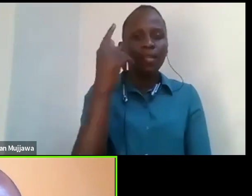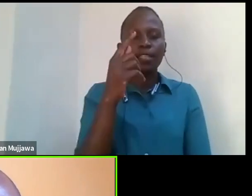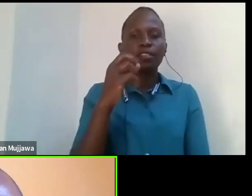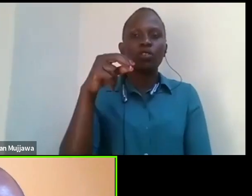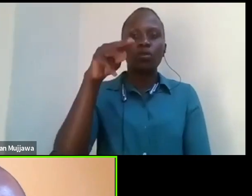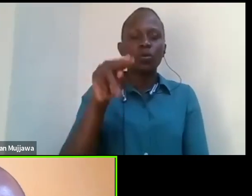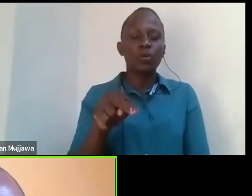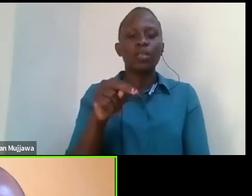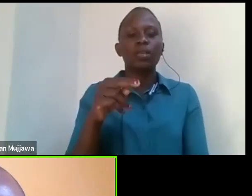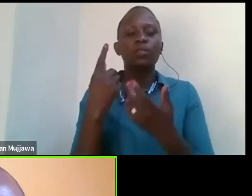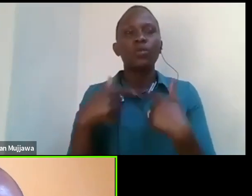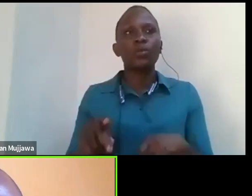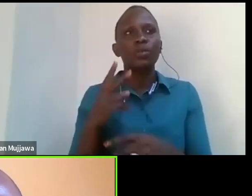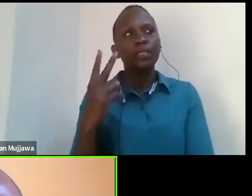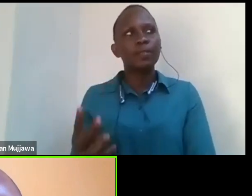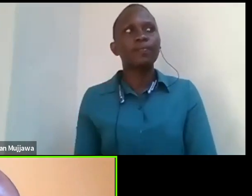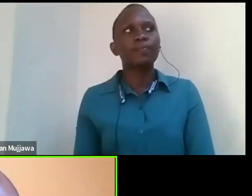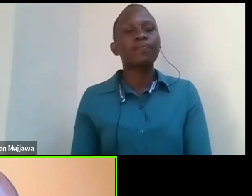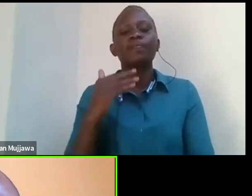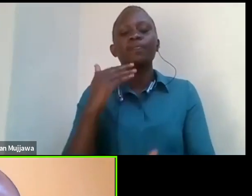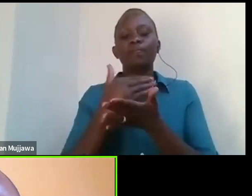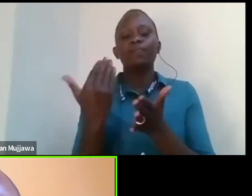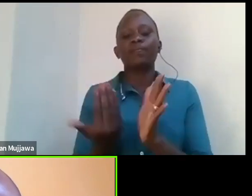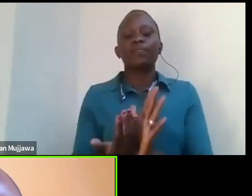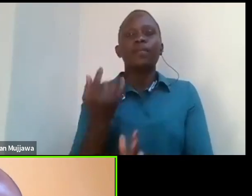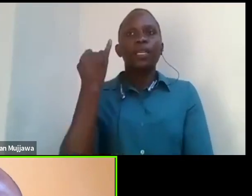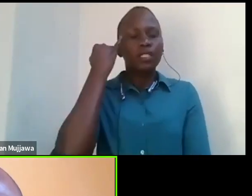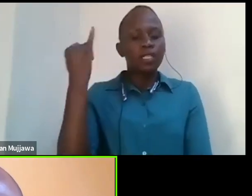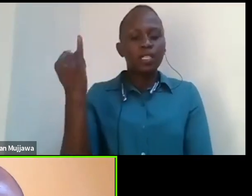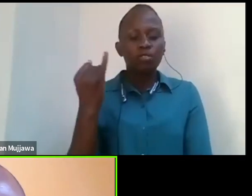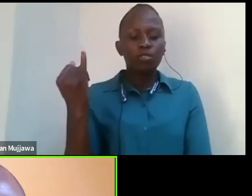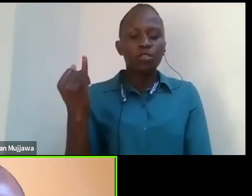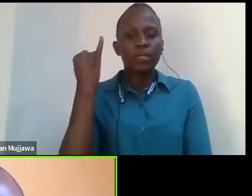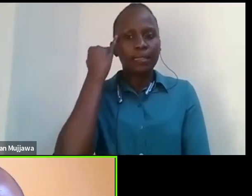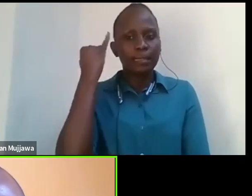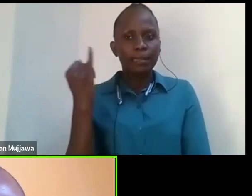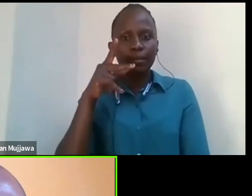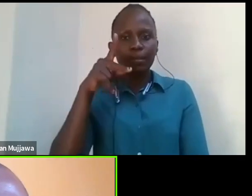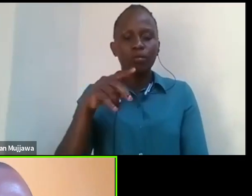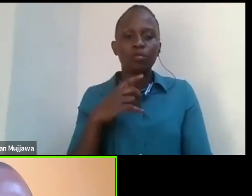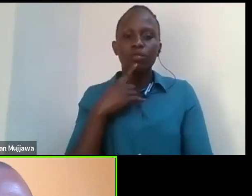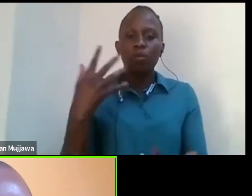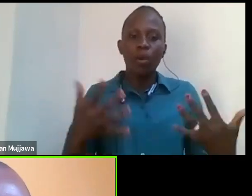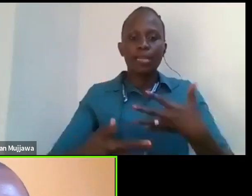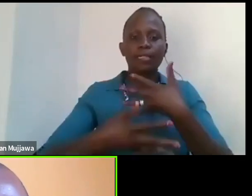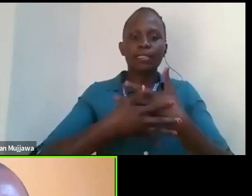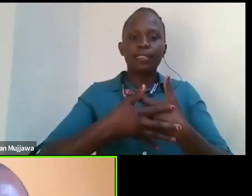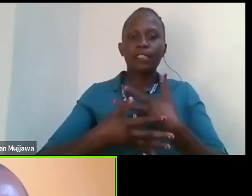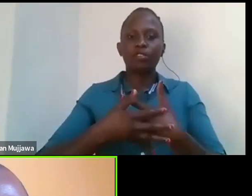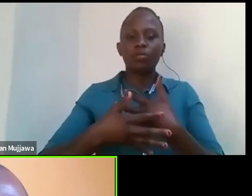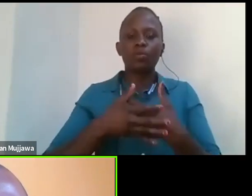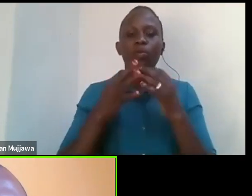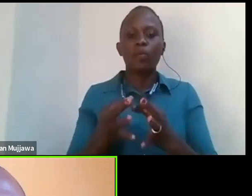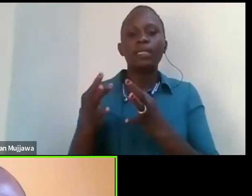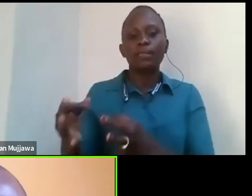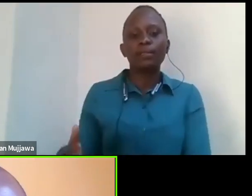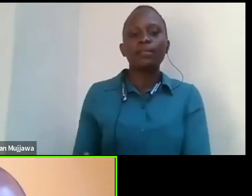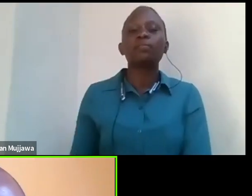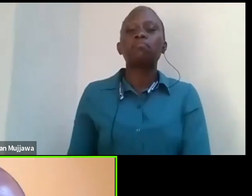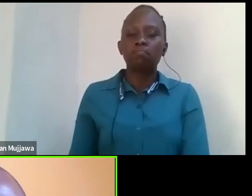looking over a section of intellectual property which is referred to as industrial property. Why is it called industrial property?